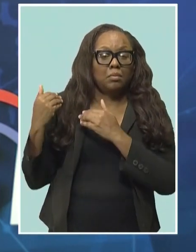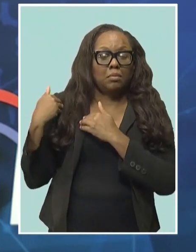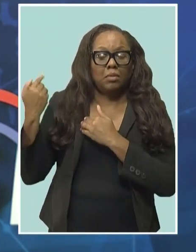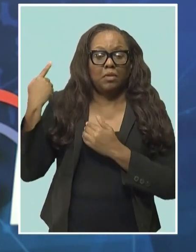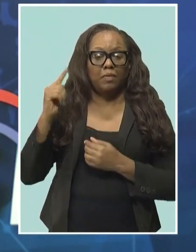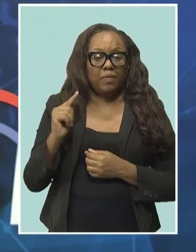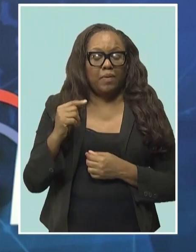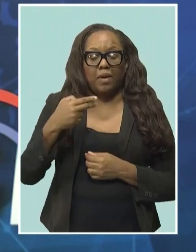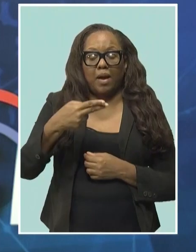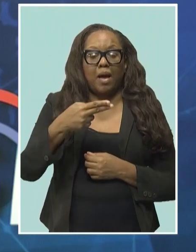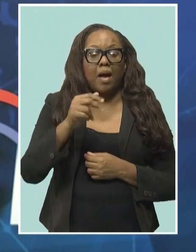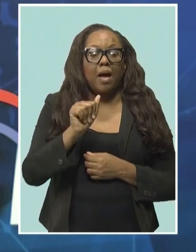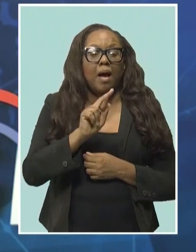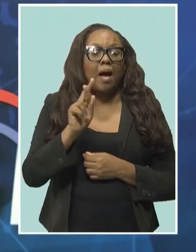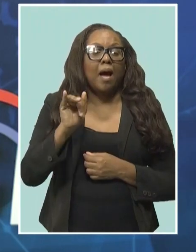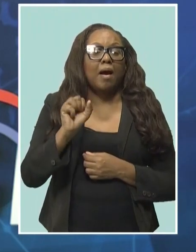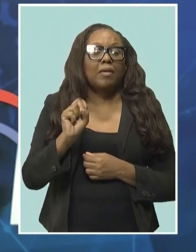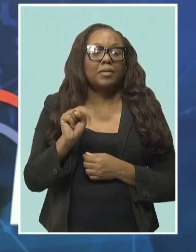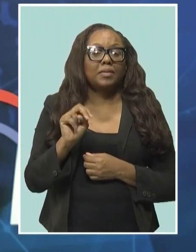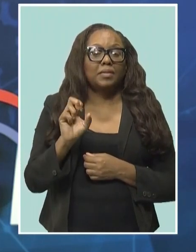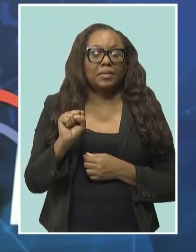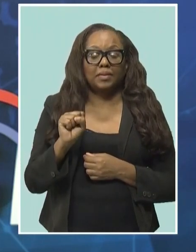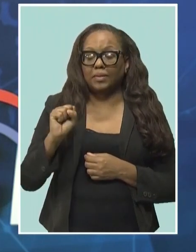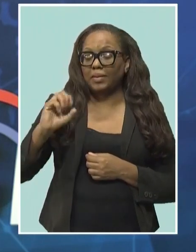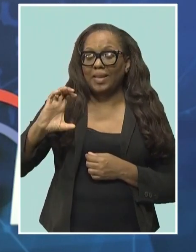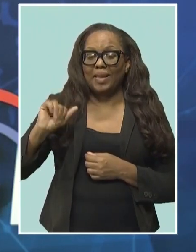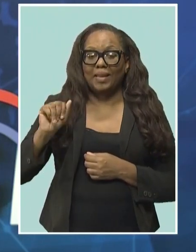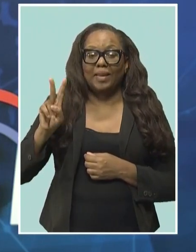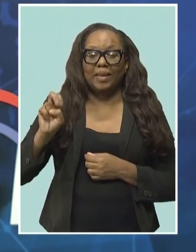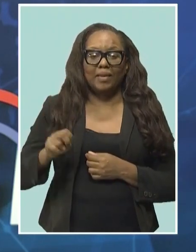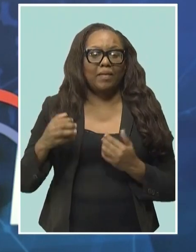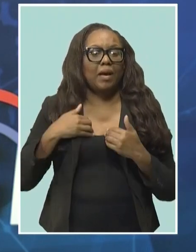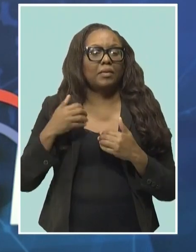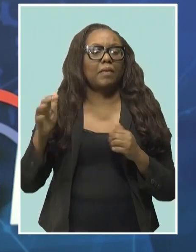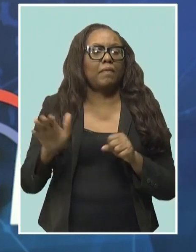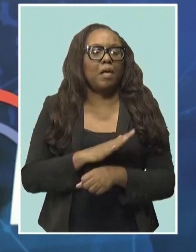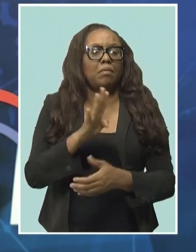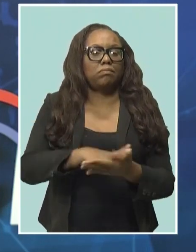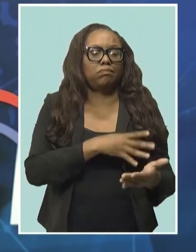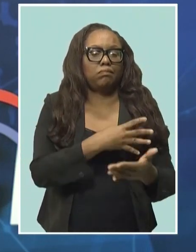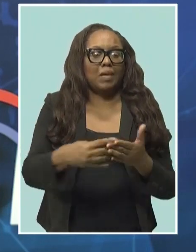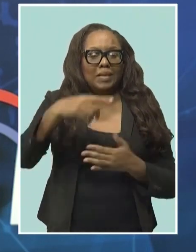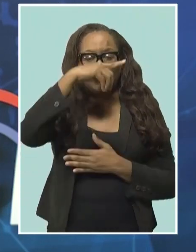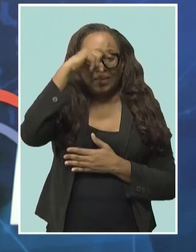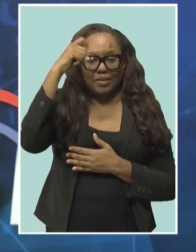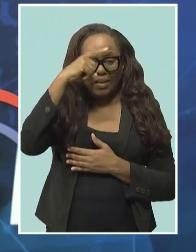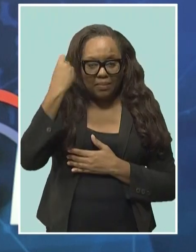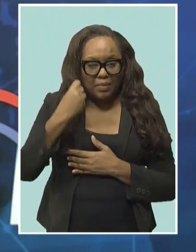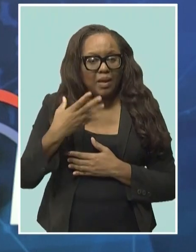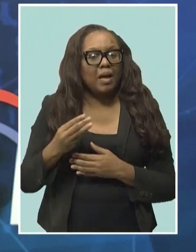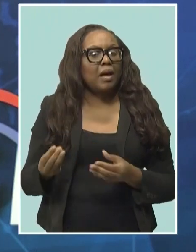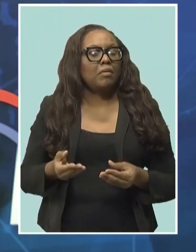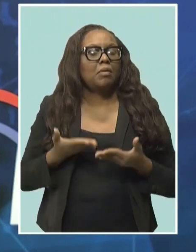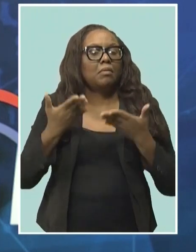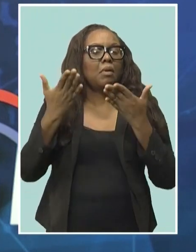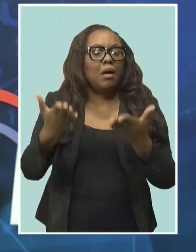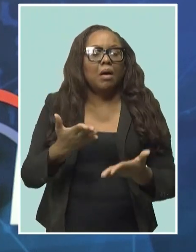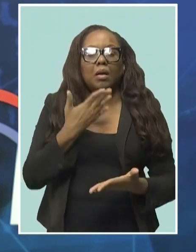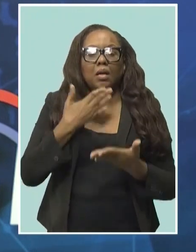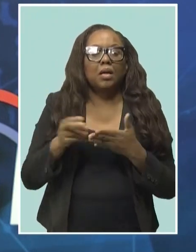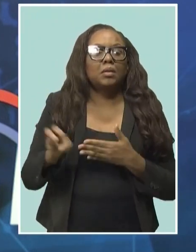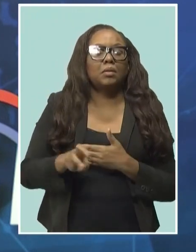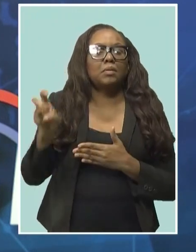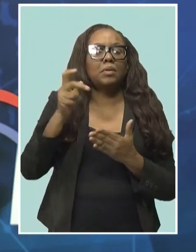to fully utilize its full summer calendar, especially given the rising numbers which the Tourism Leisure Project has been seeing.